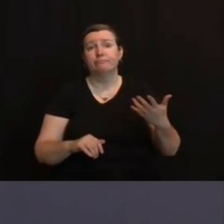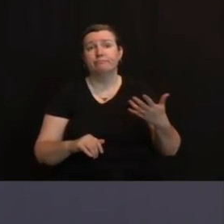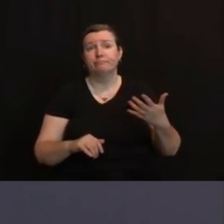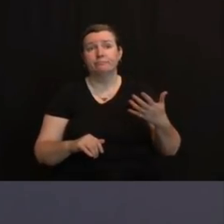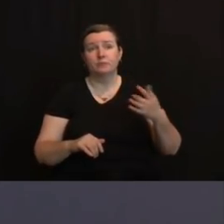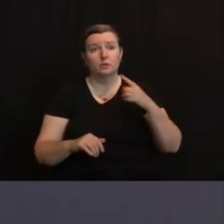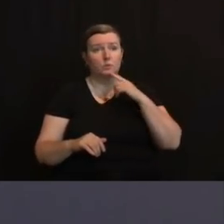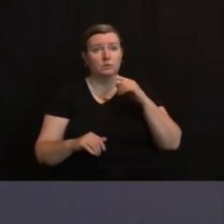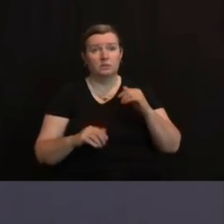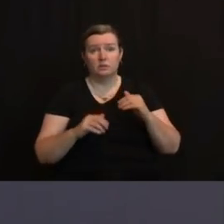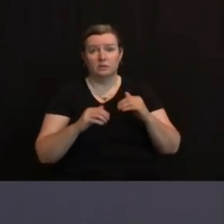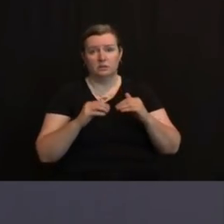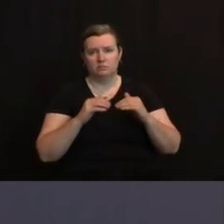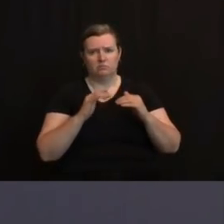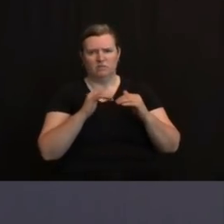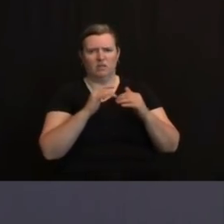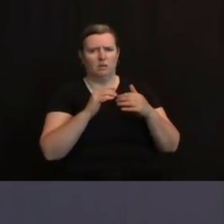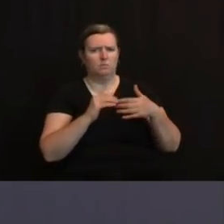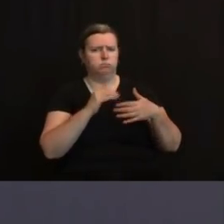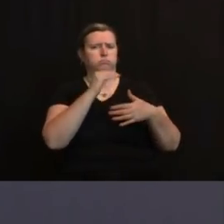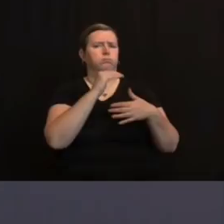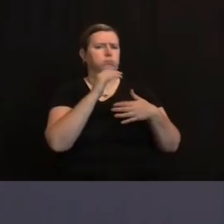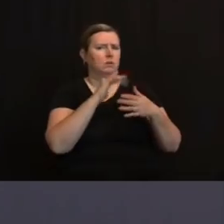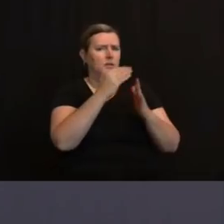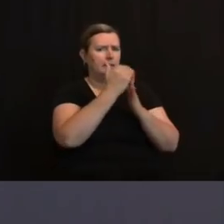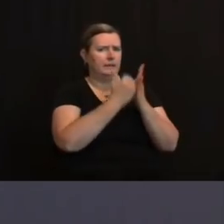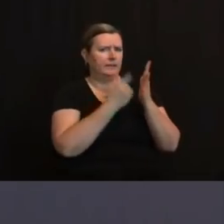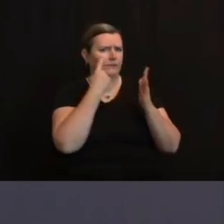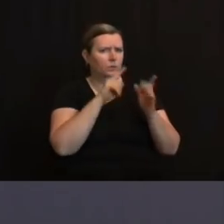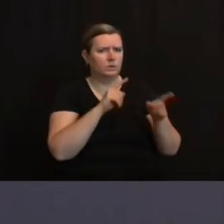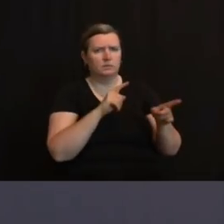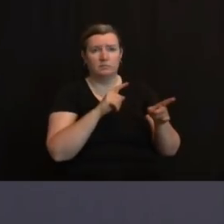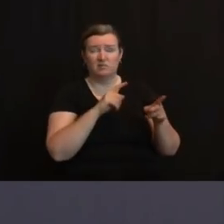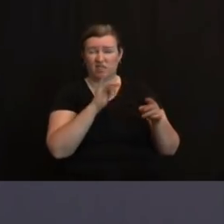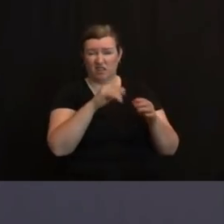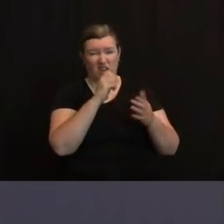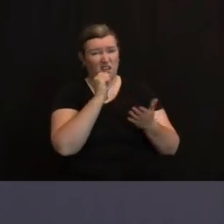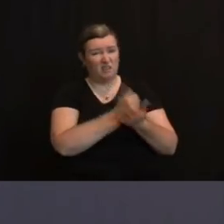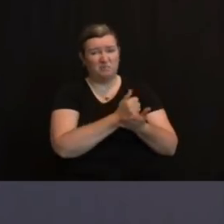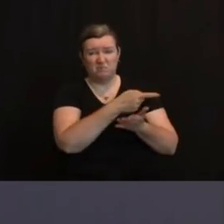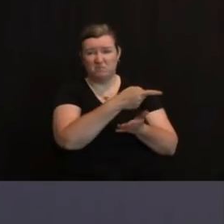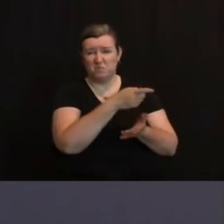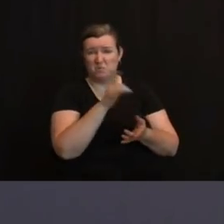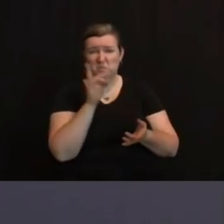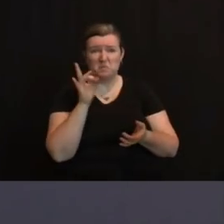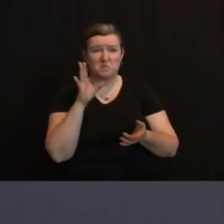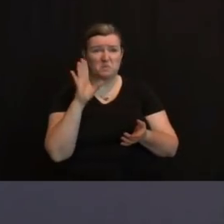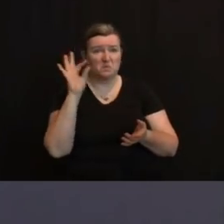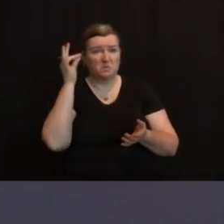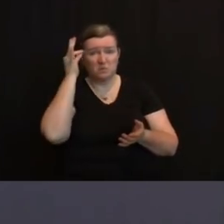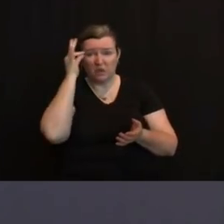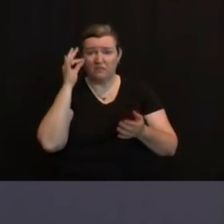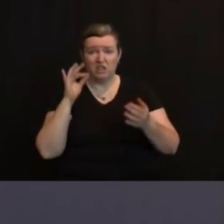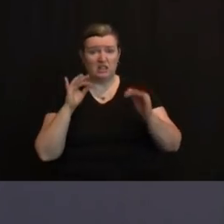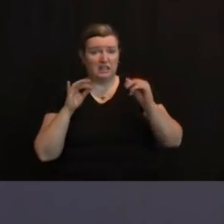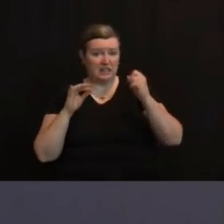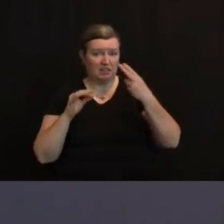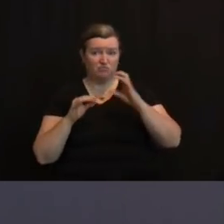all are going to need the help, and it's the right, smart thing to do for our state and for our country.